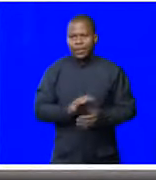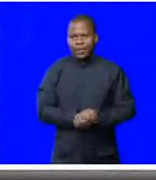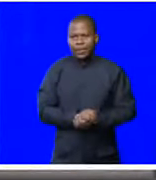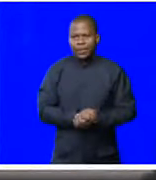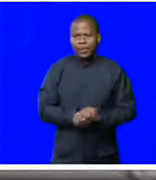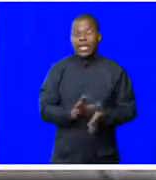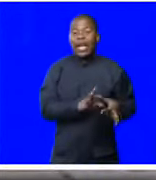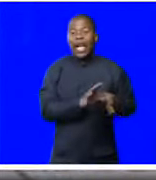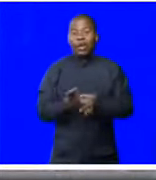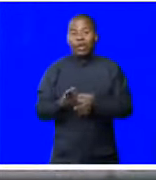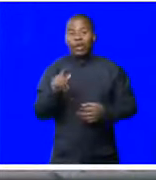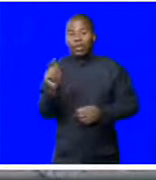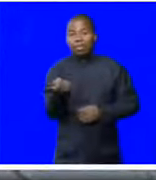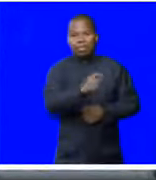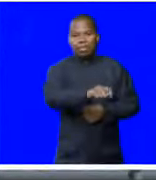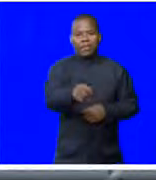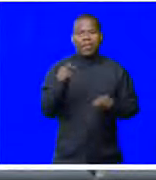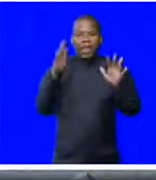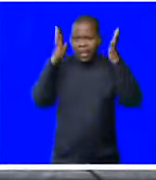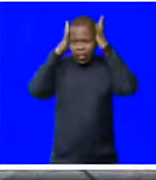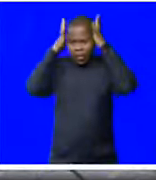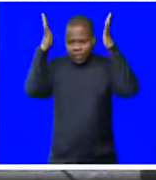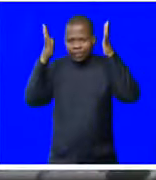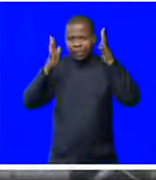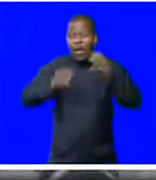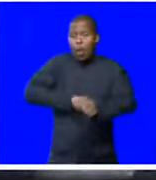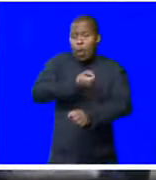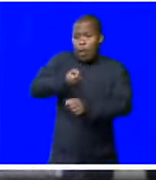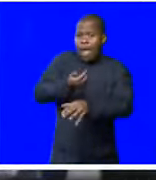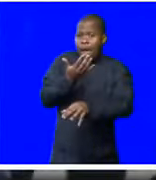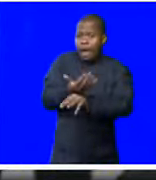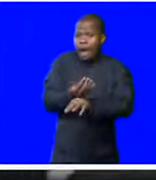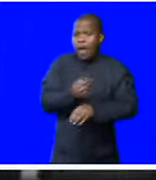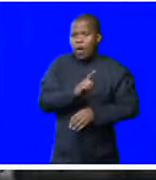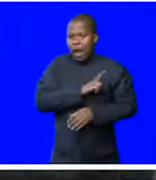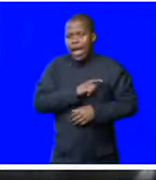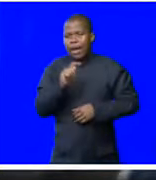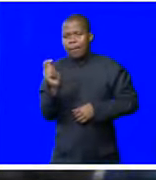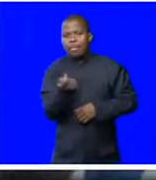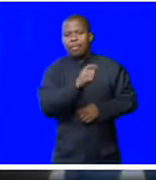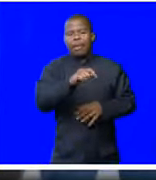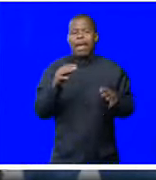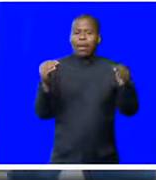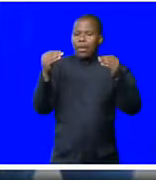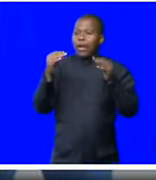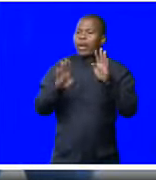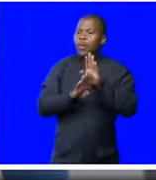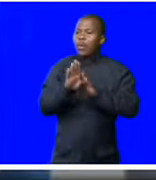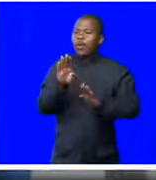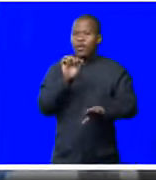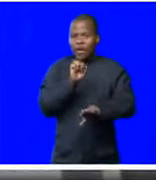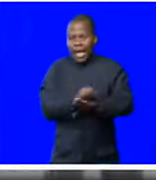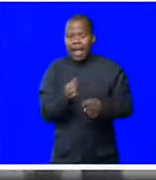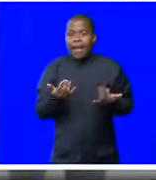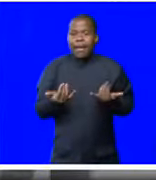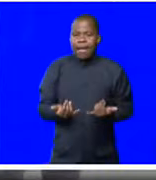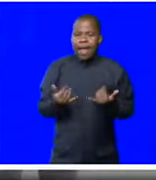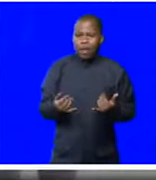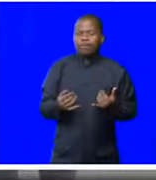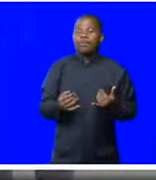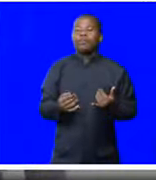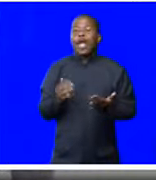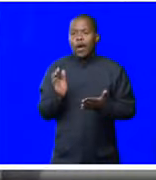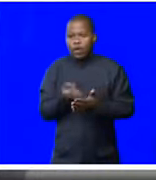Eswatini Tennis Association is working tirelessly in trying to improve the standard of tennis in the country. Having now secured the scholarship